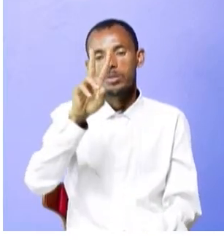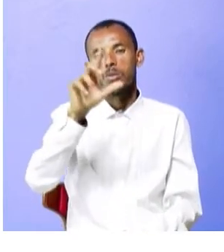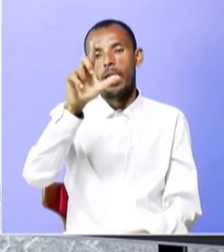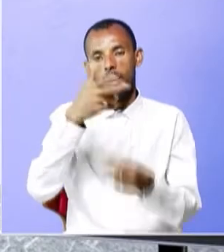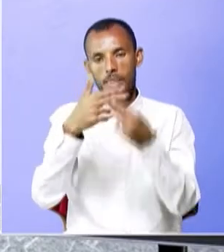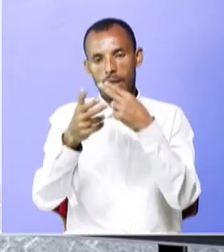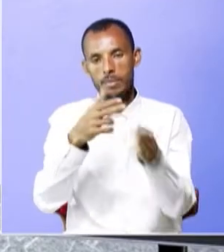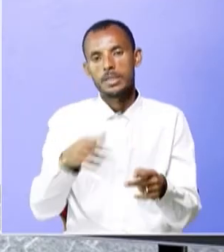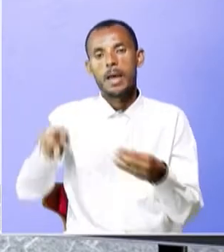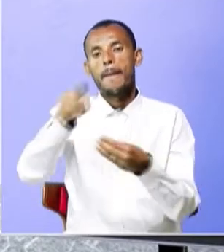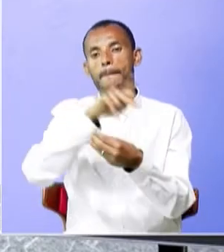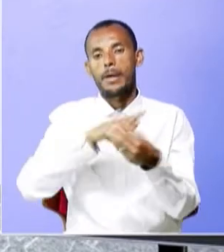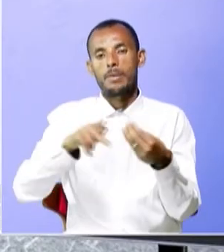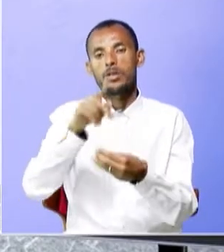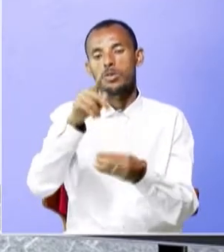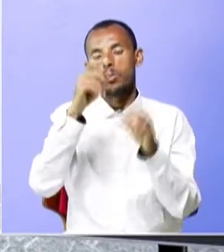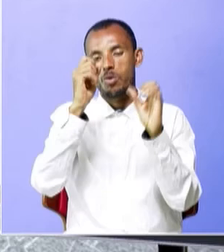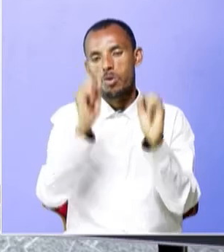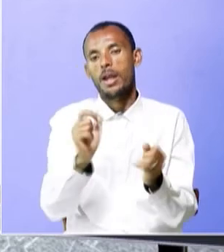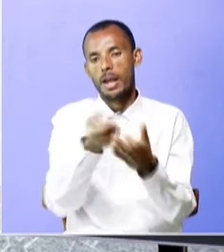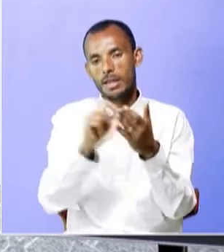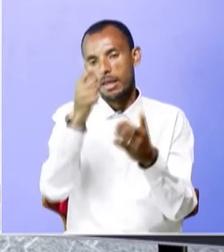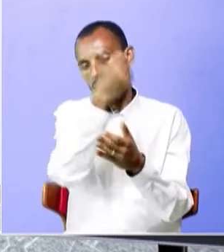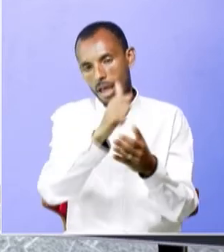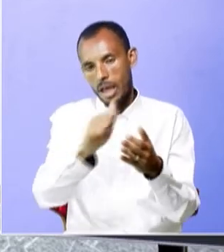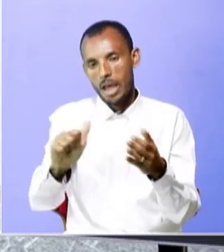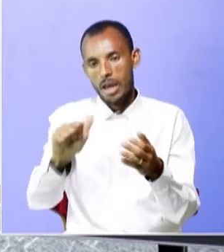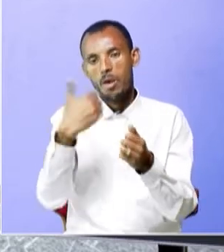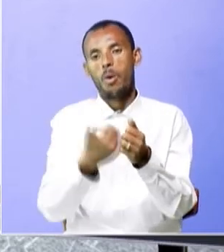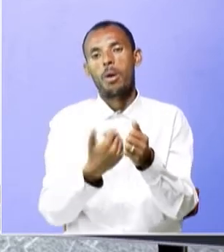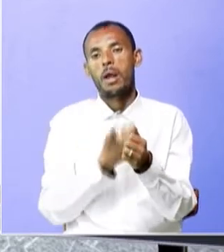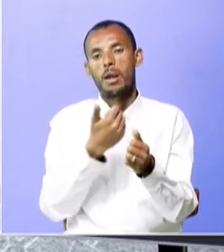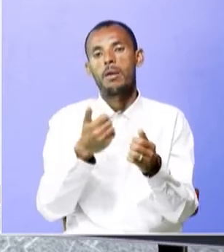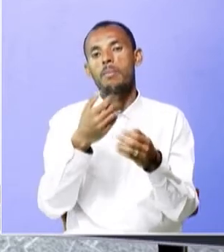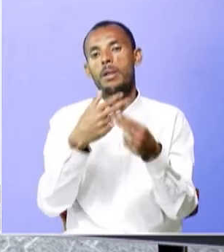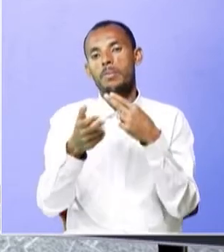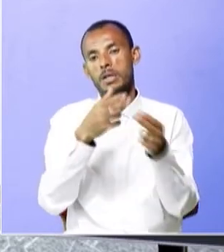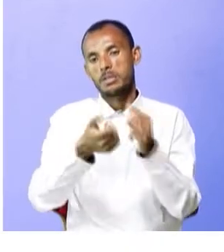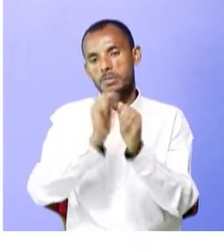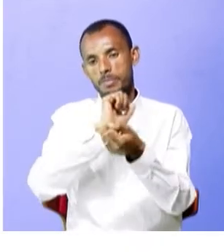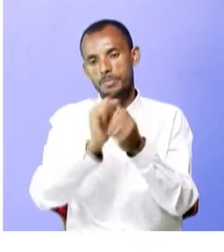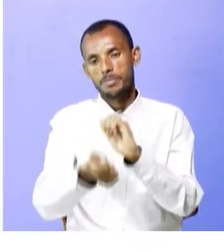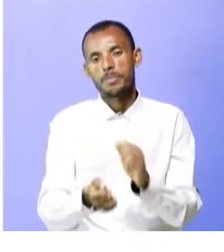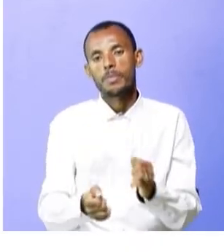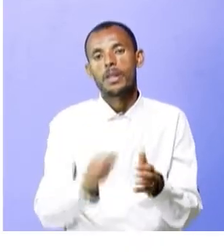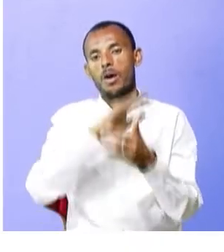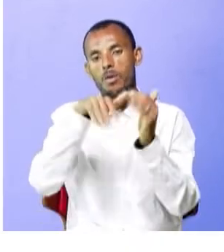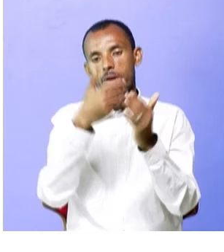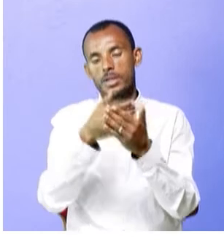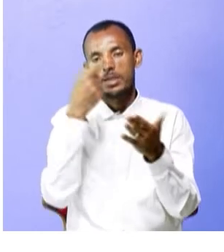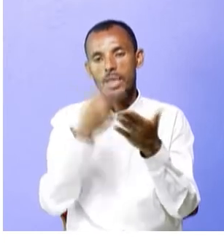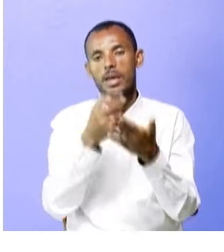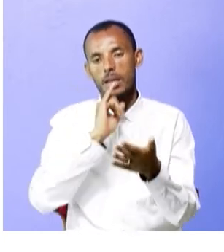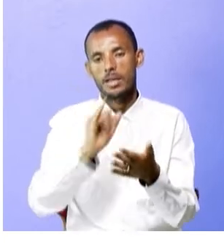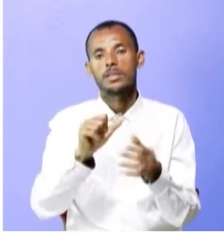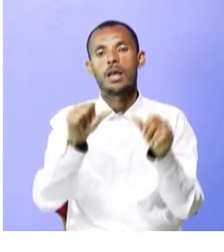perimeter. Okay, you can write in any order because multiplication is commutative. Therefore, our conclusion here is